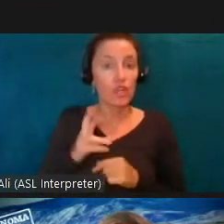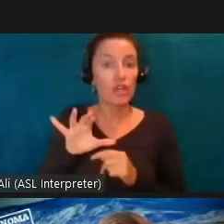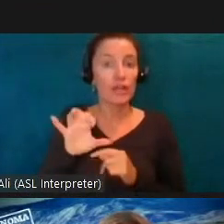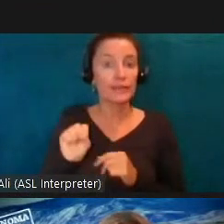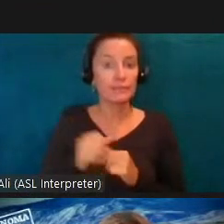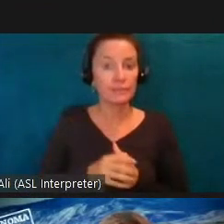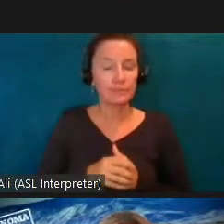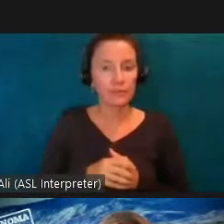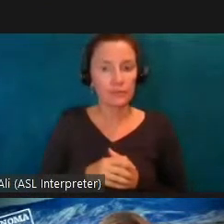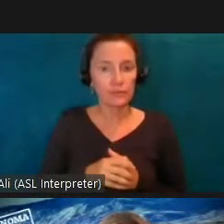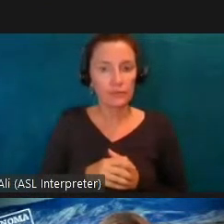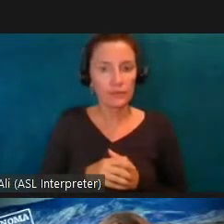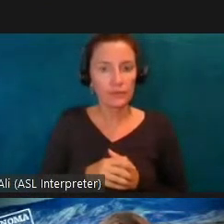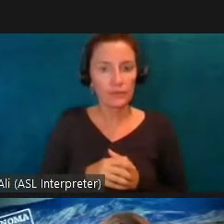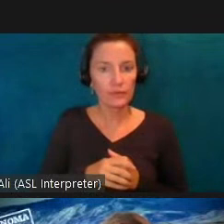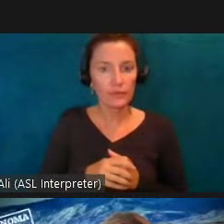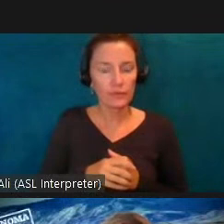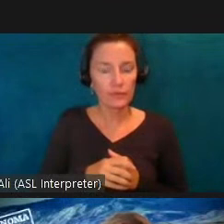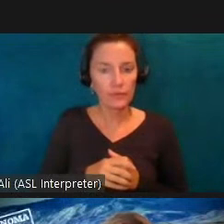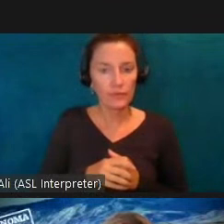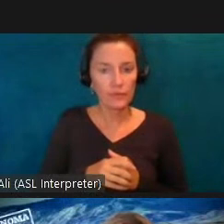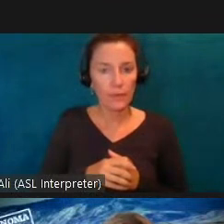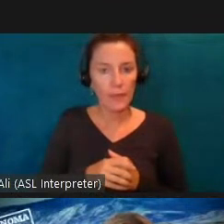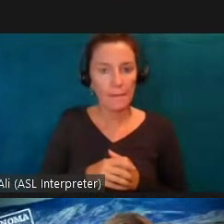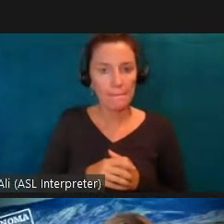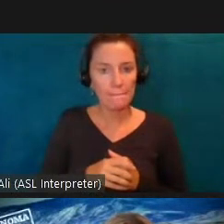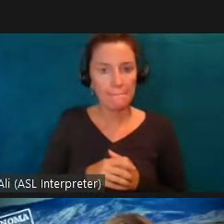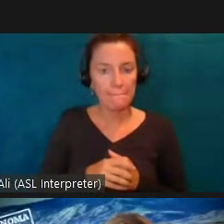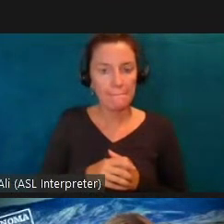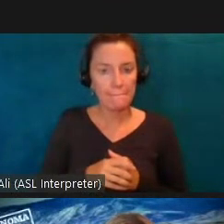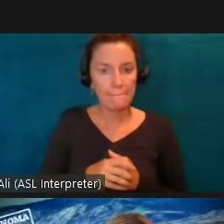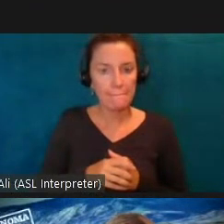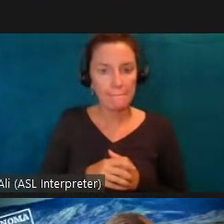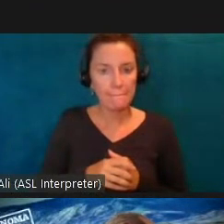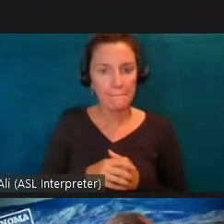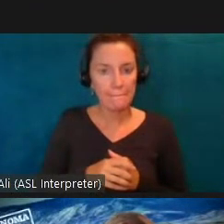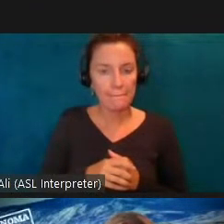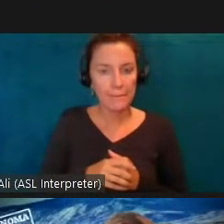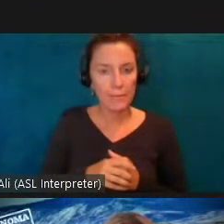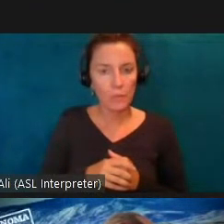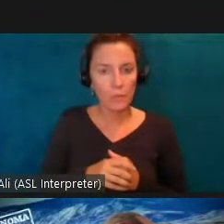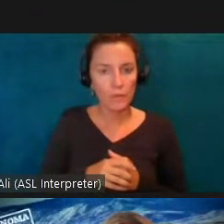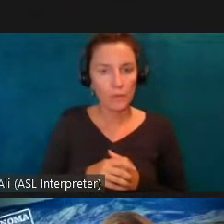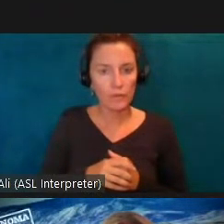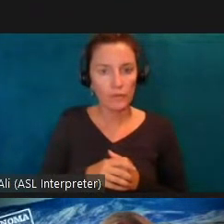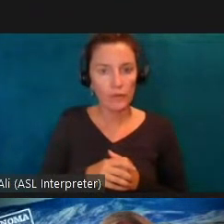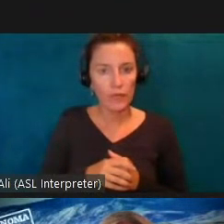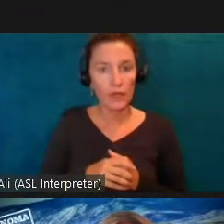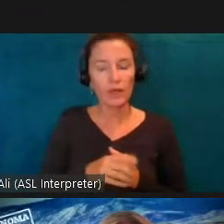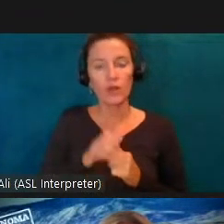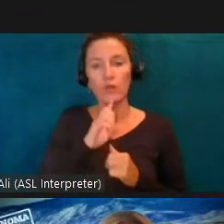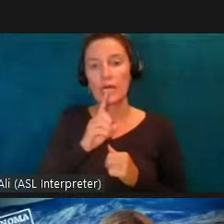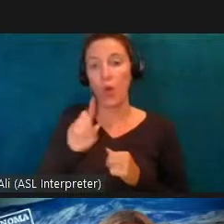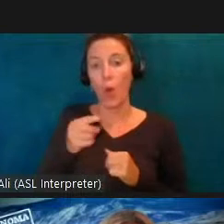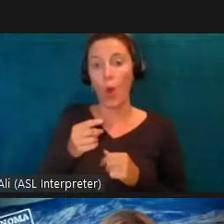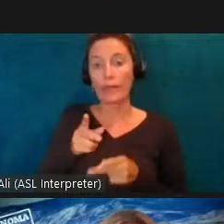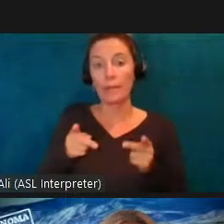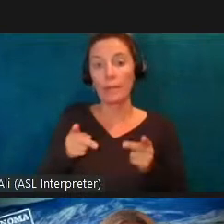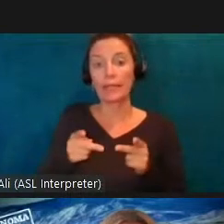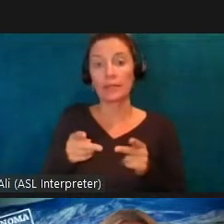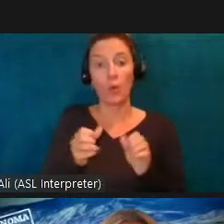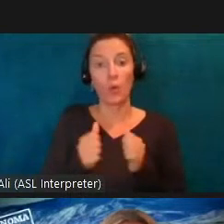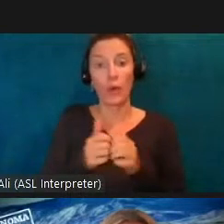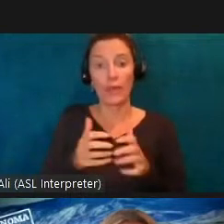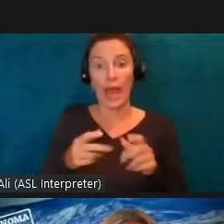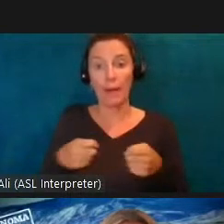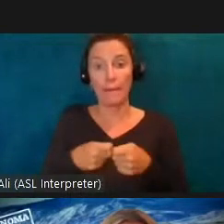utility systems that have been impacted, especially regarding power, our most notable outage is really just Dry Creek Valley at this point, which was a